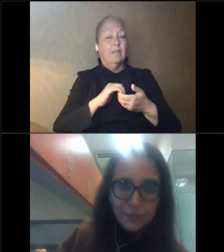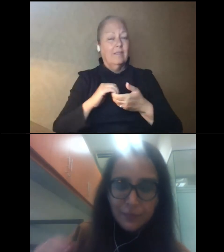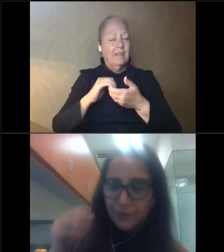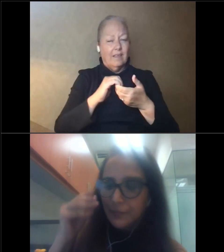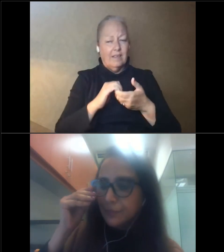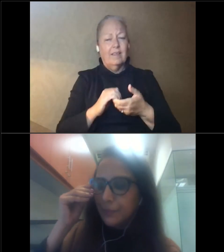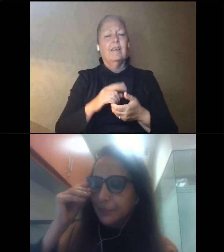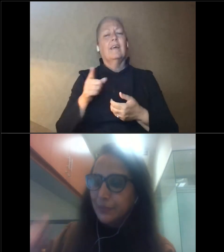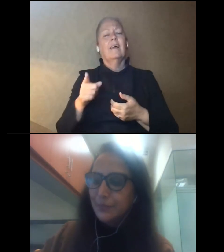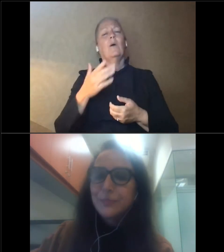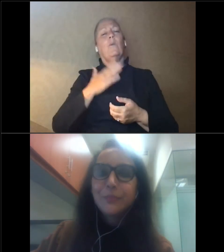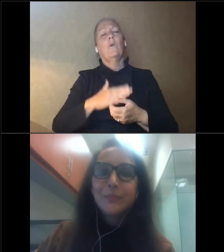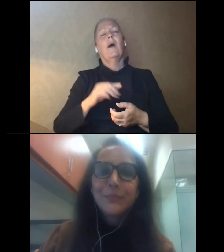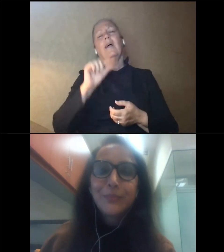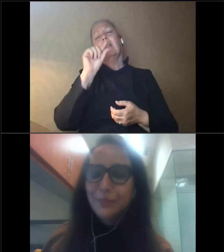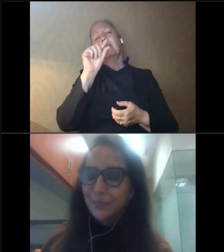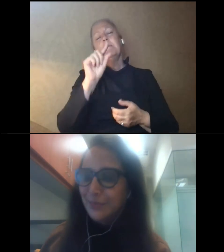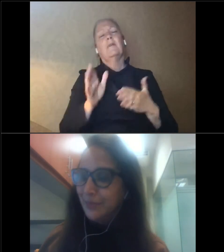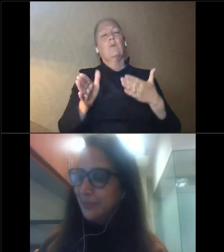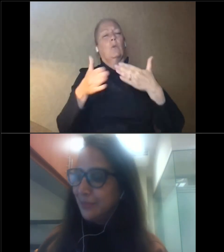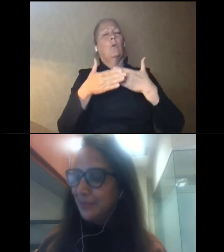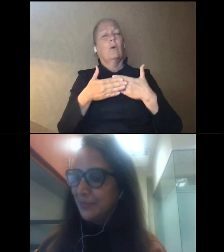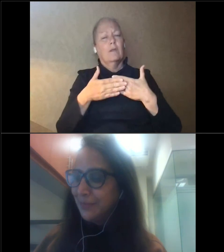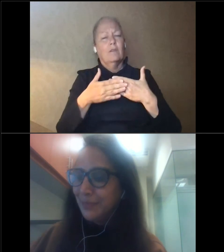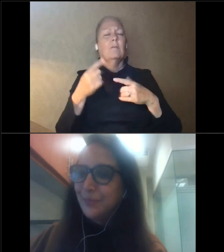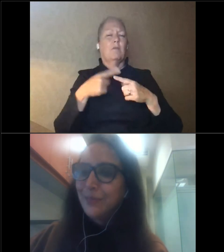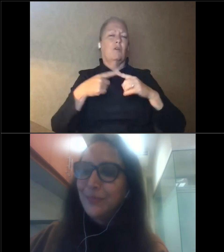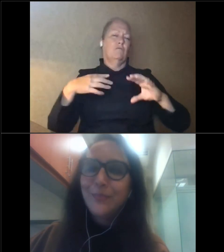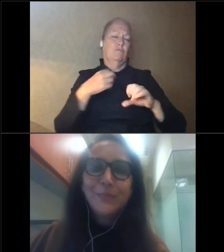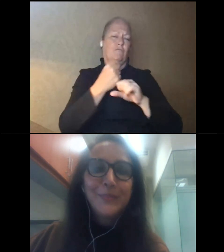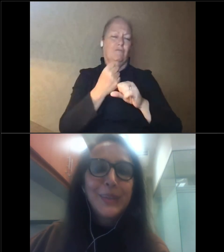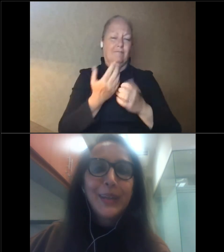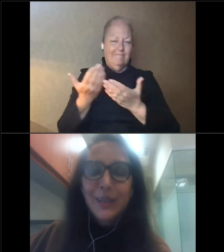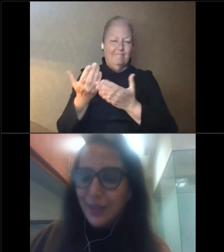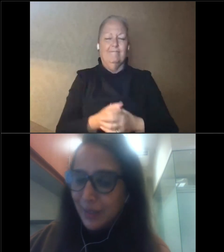a few closing remarks and a wrap up. So Maryam, over to you.